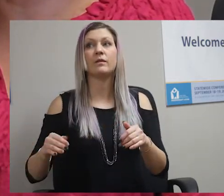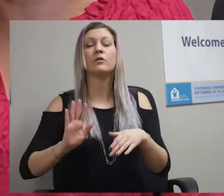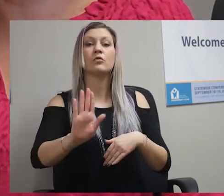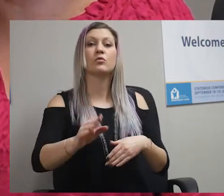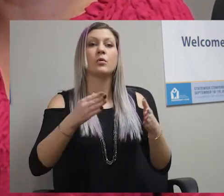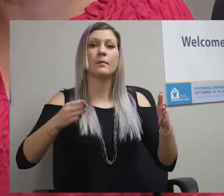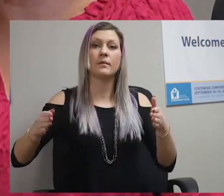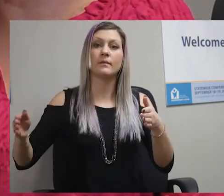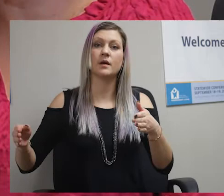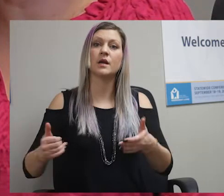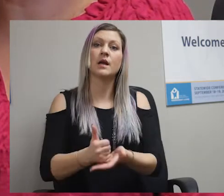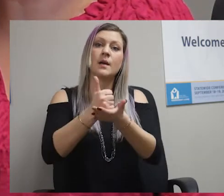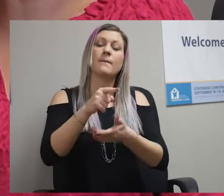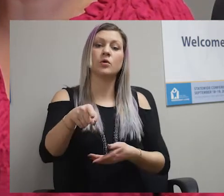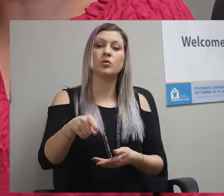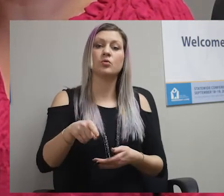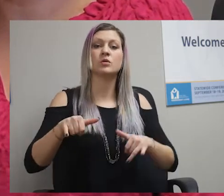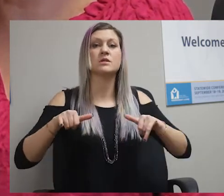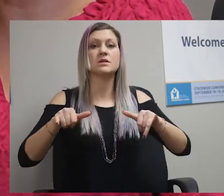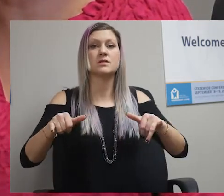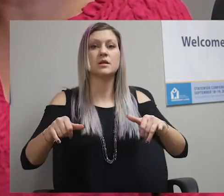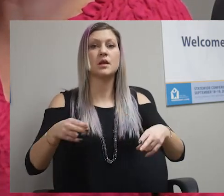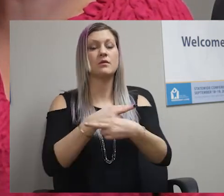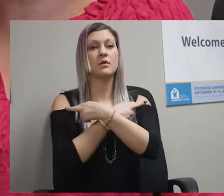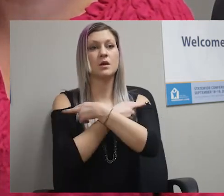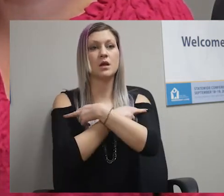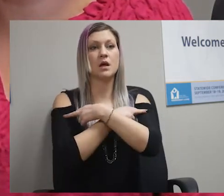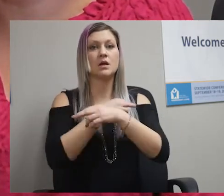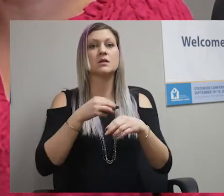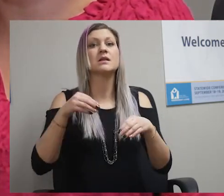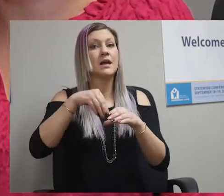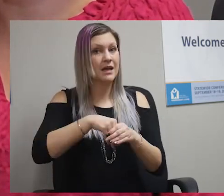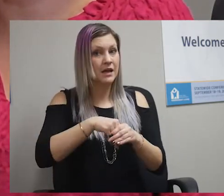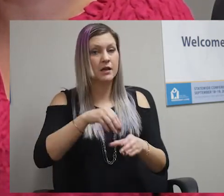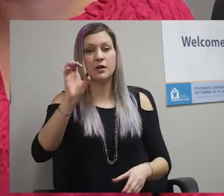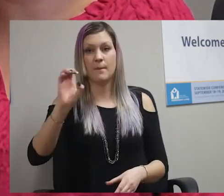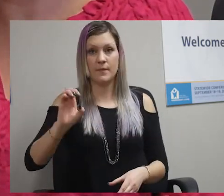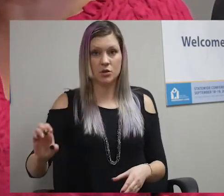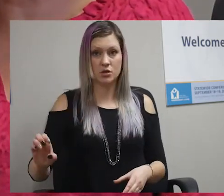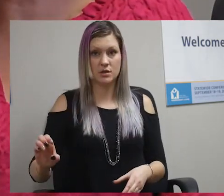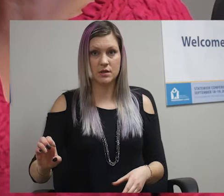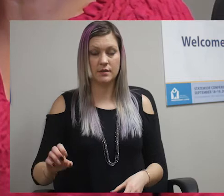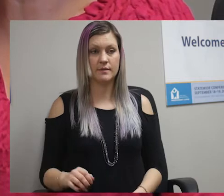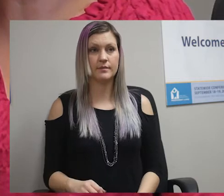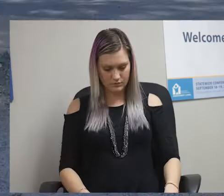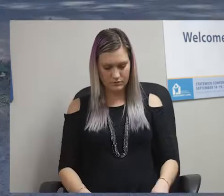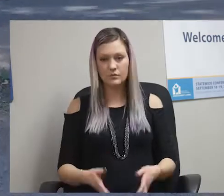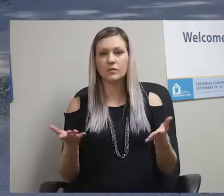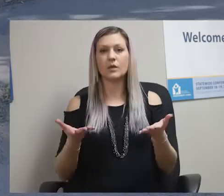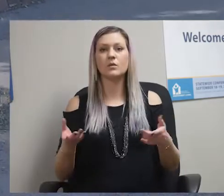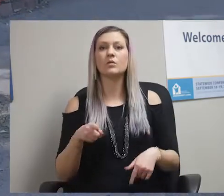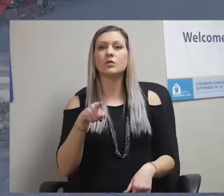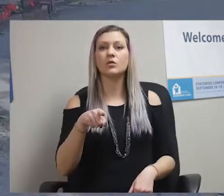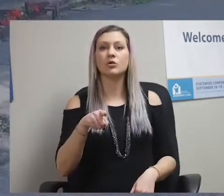in a moment where you might have high anxiety or not knowing what to do next. What